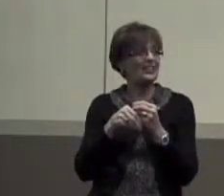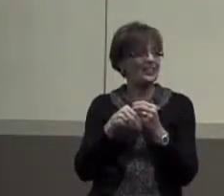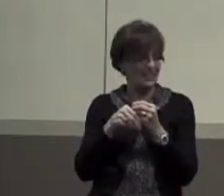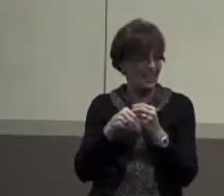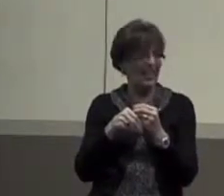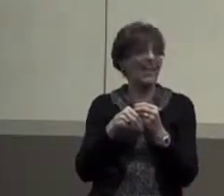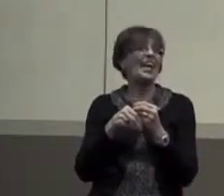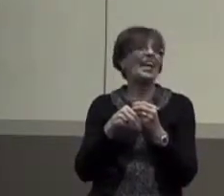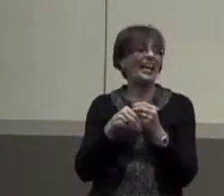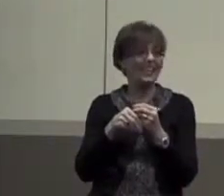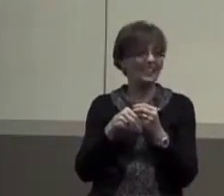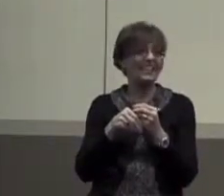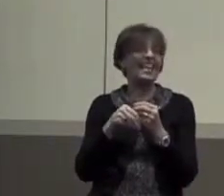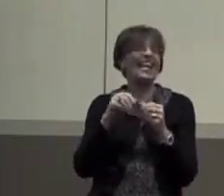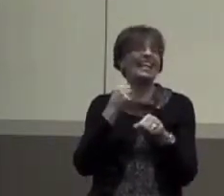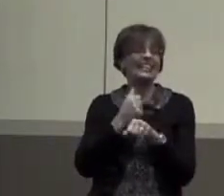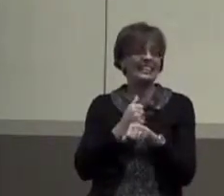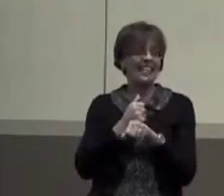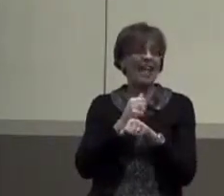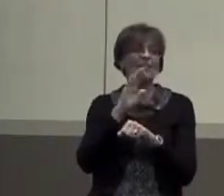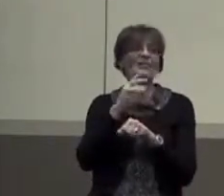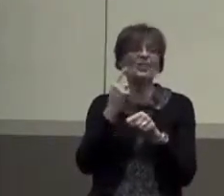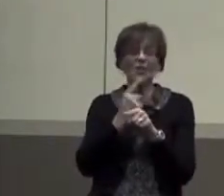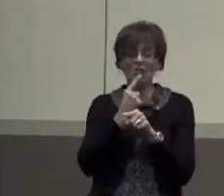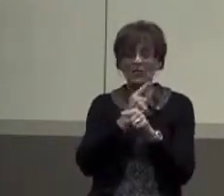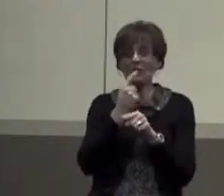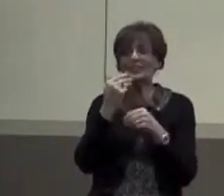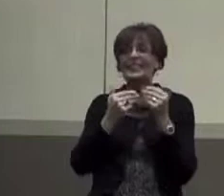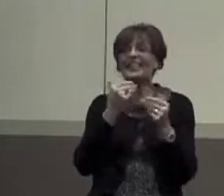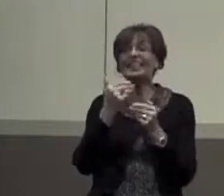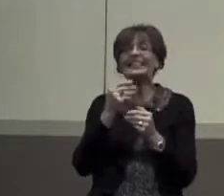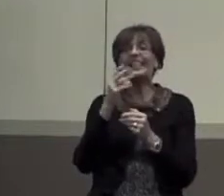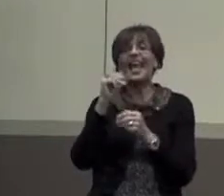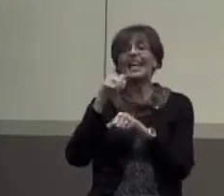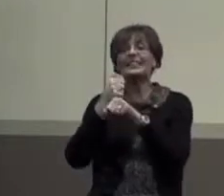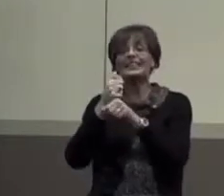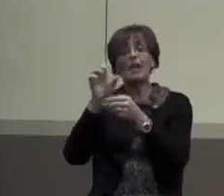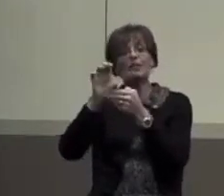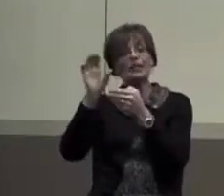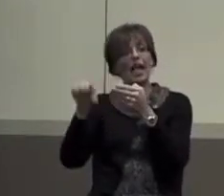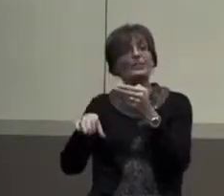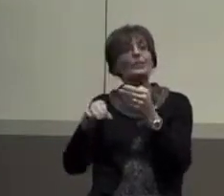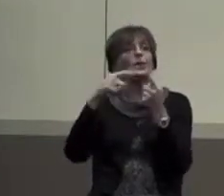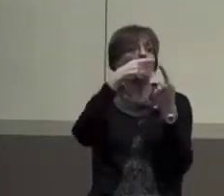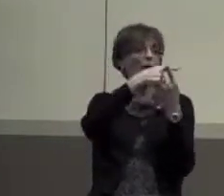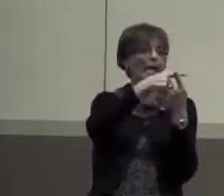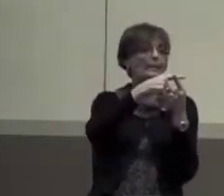establishing your routines, you also need to establish your consequences, both positive and negative.